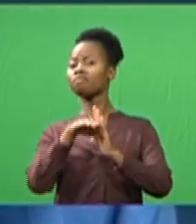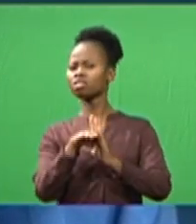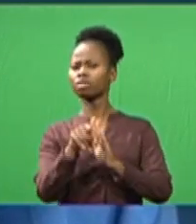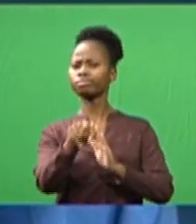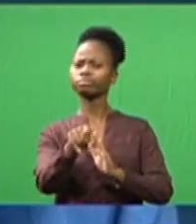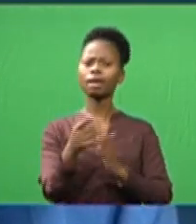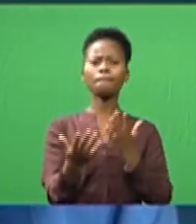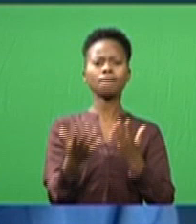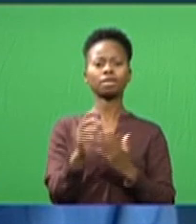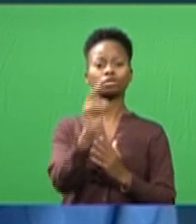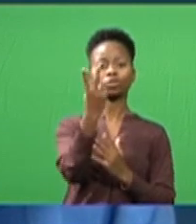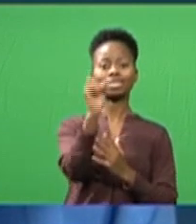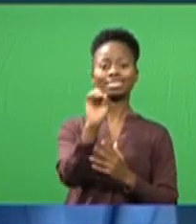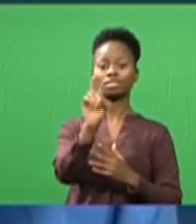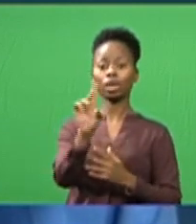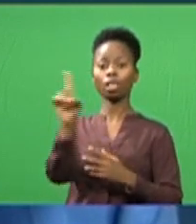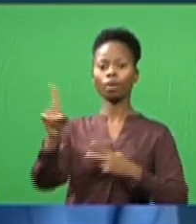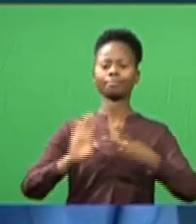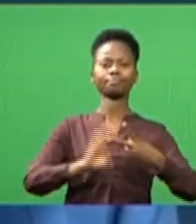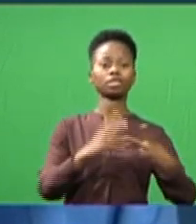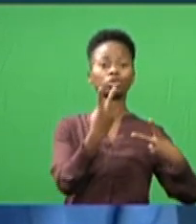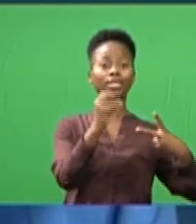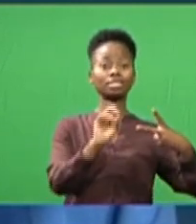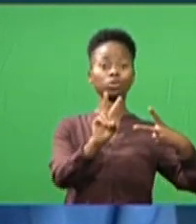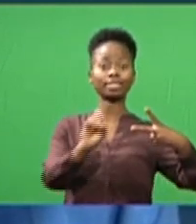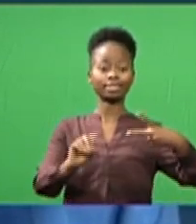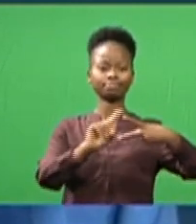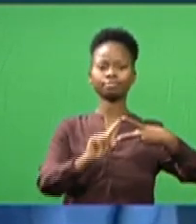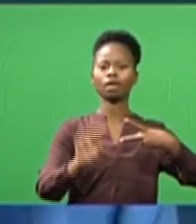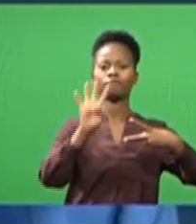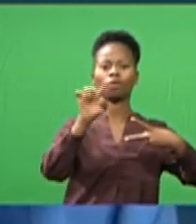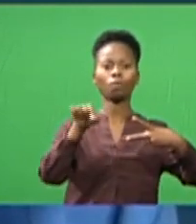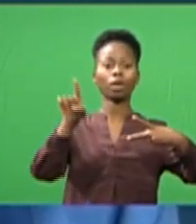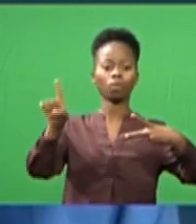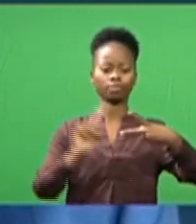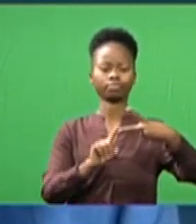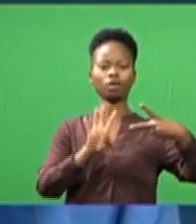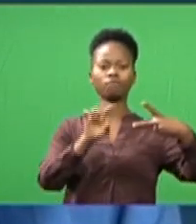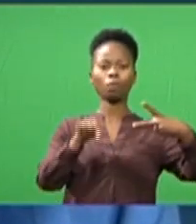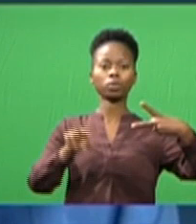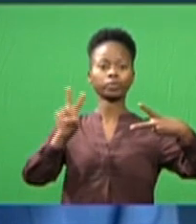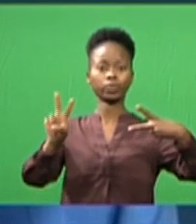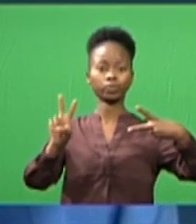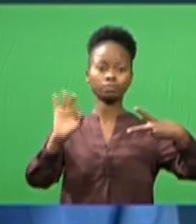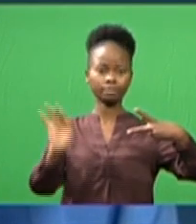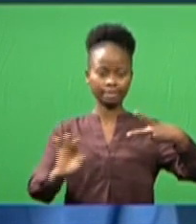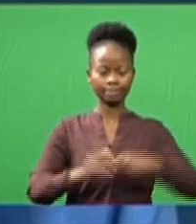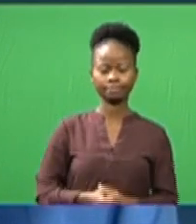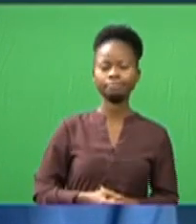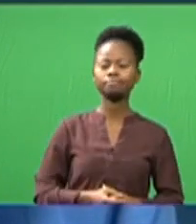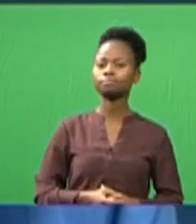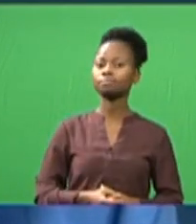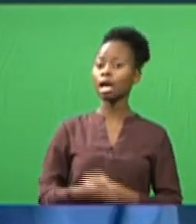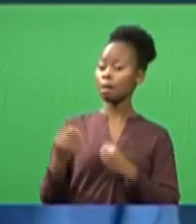4% for 2021 and 4.2% for 2022. Market-based expectations